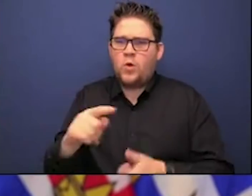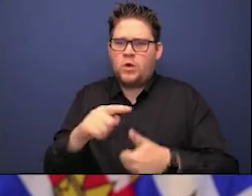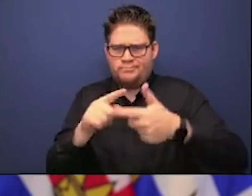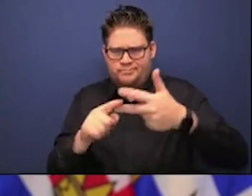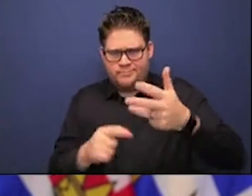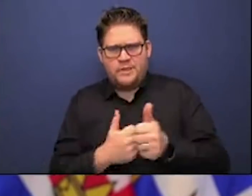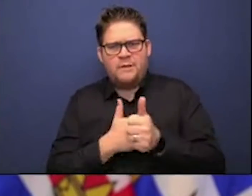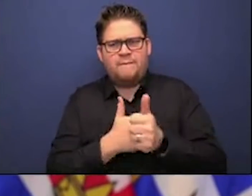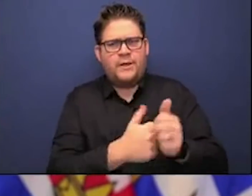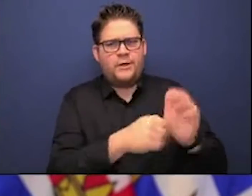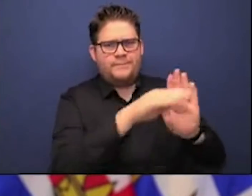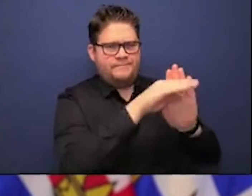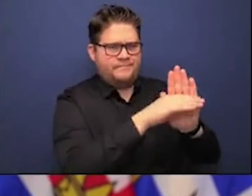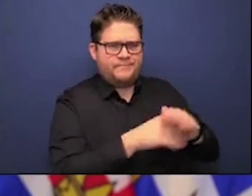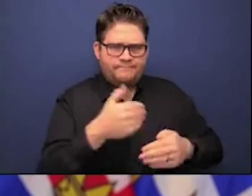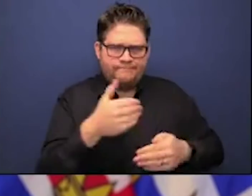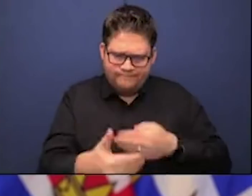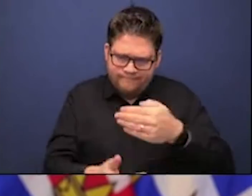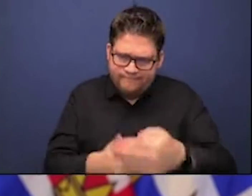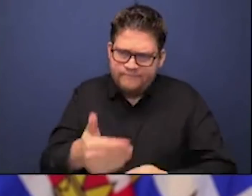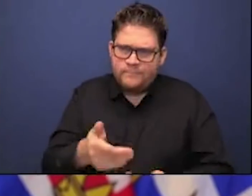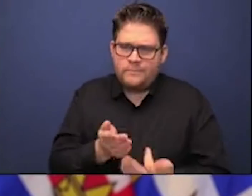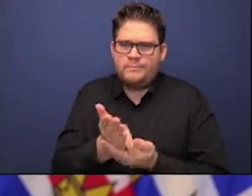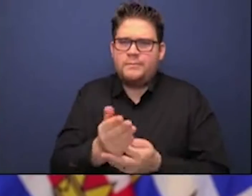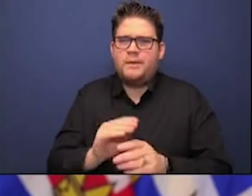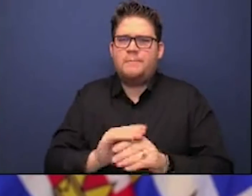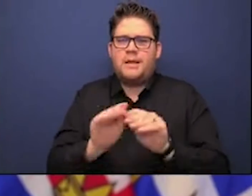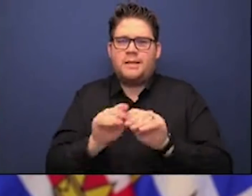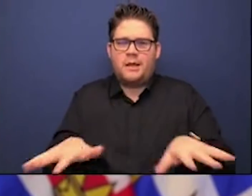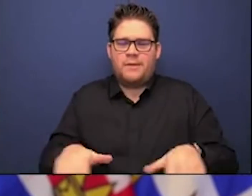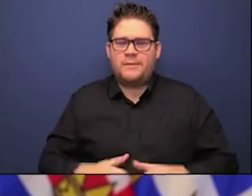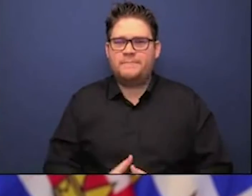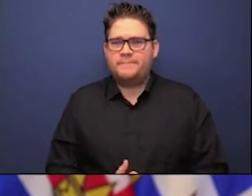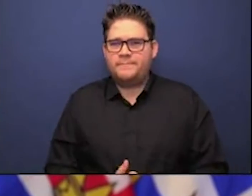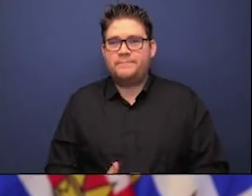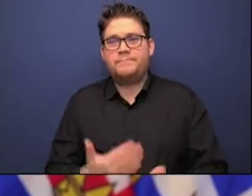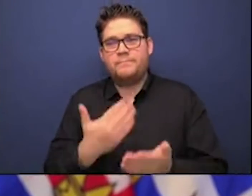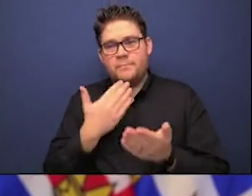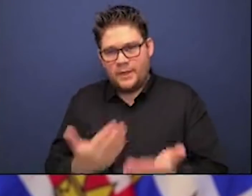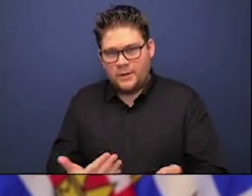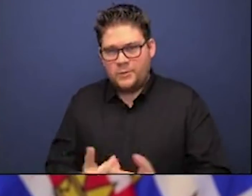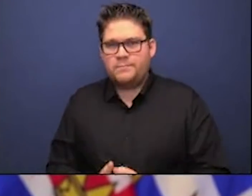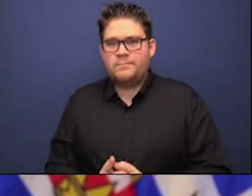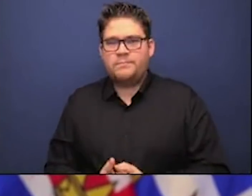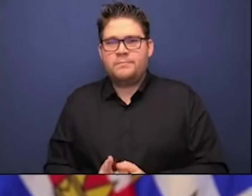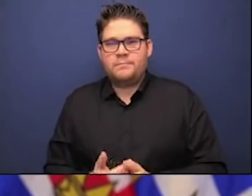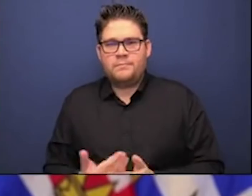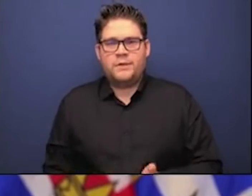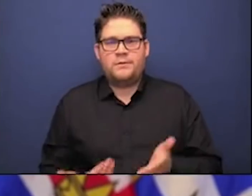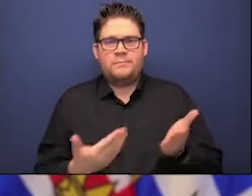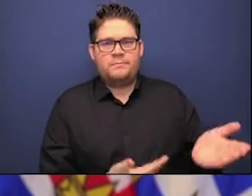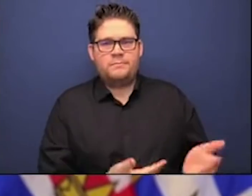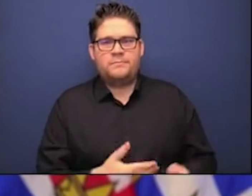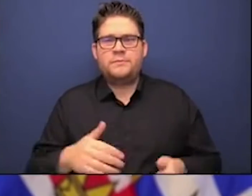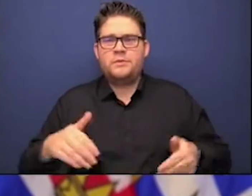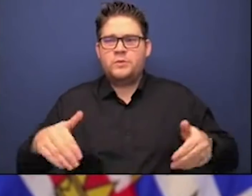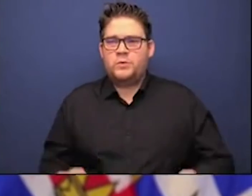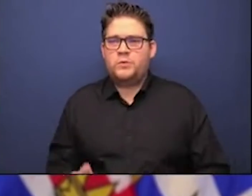phase. Thank you, and I'd like to introduce the BCSTA President, Stephanie